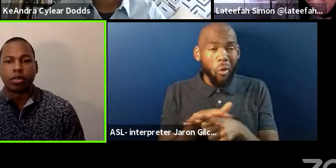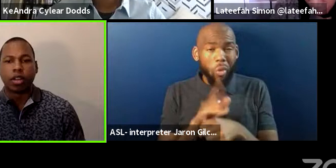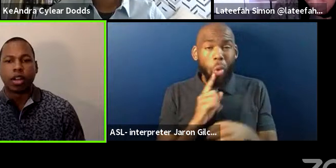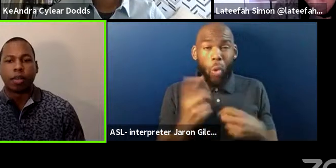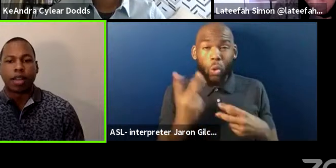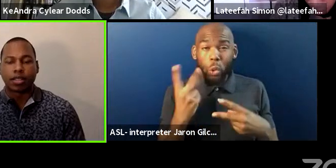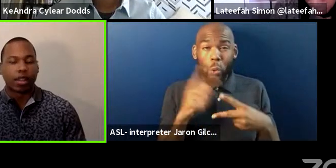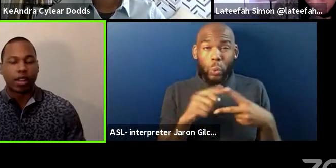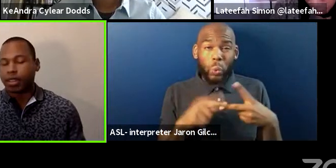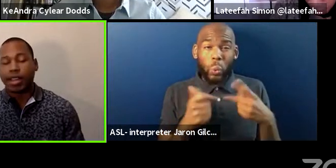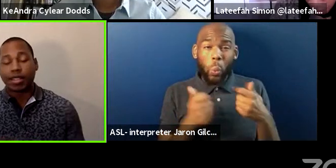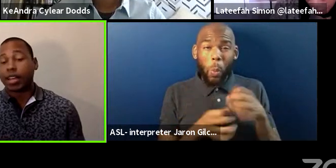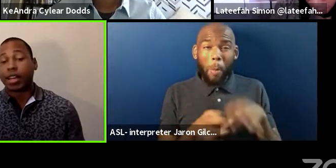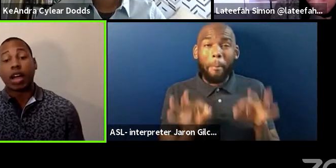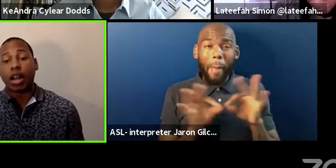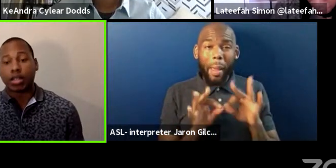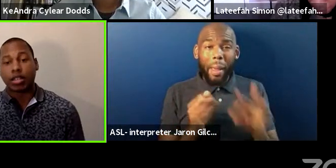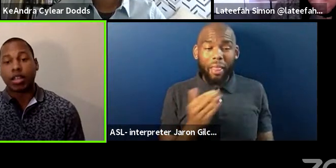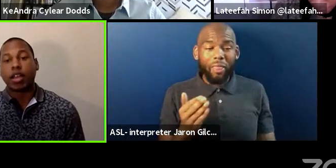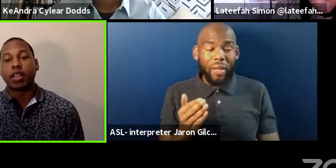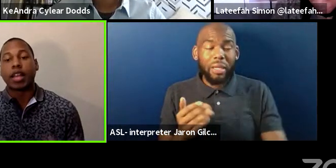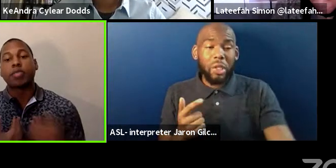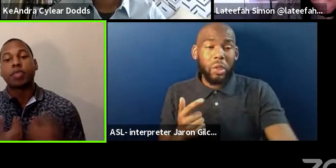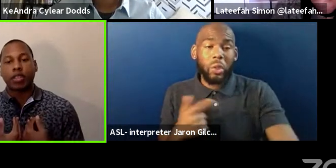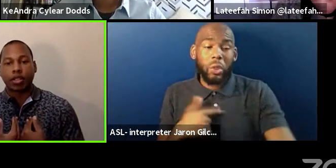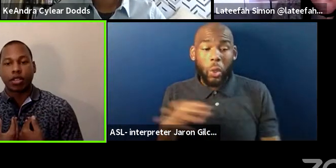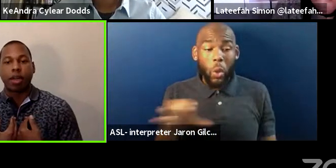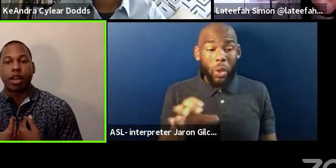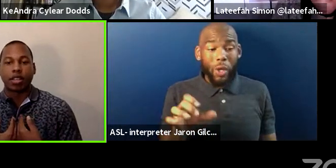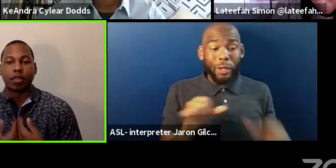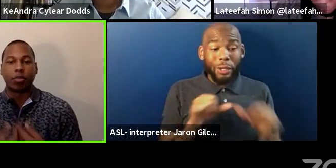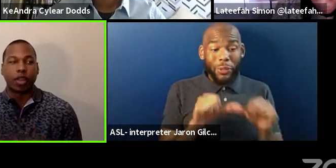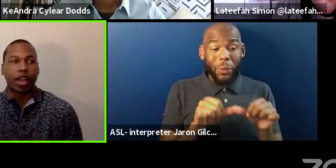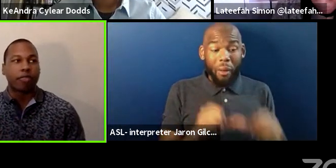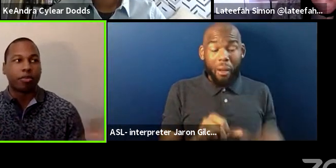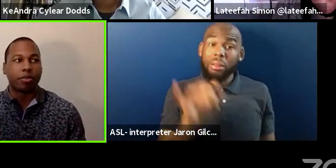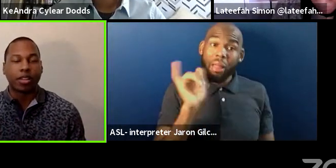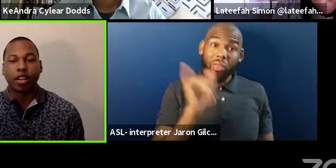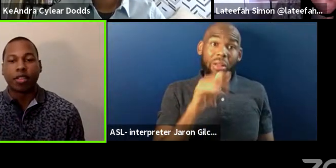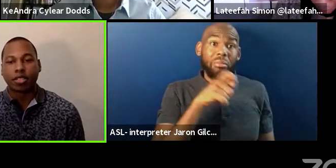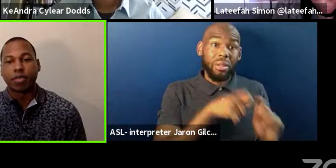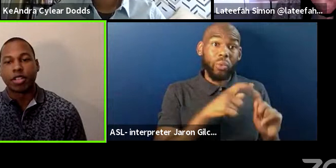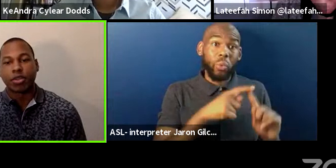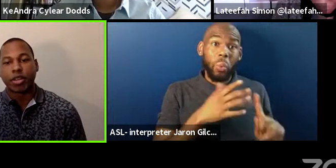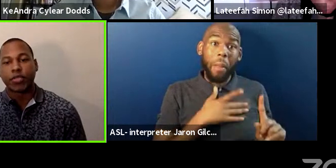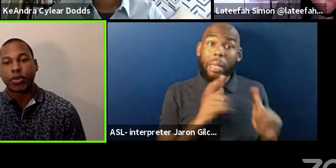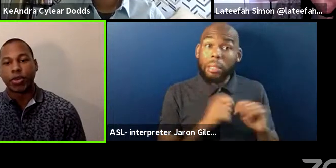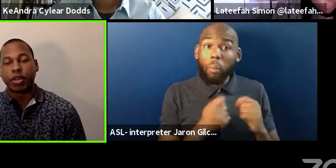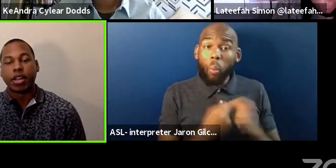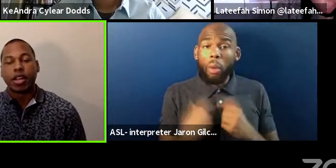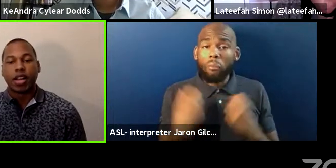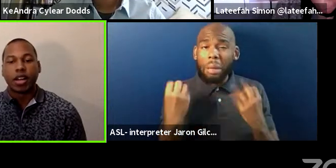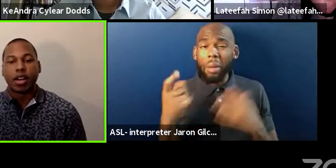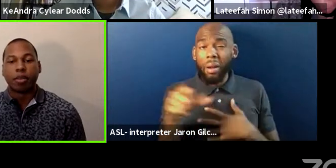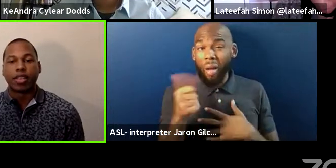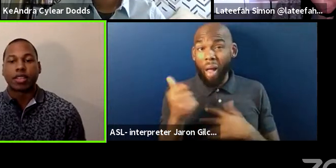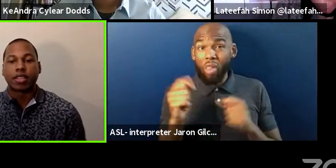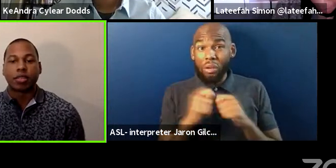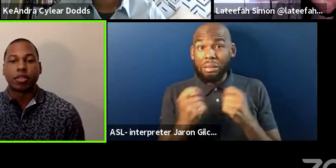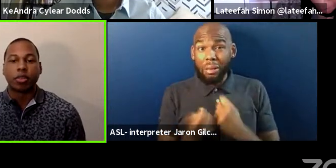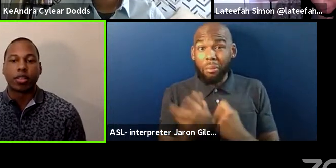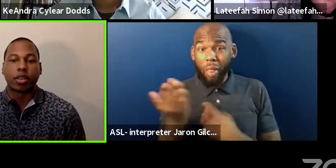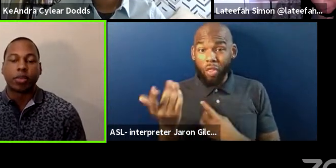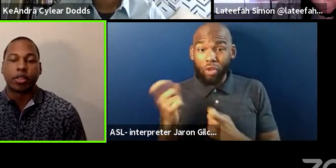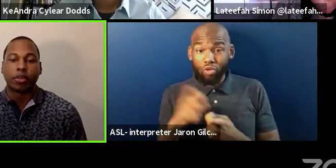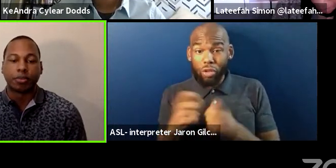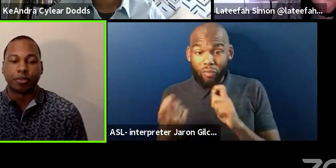we do as a constant, and that's specific to my team. We have many other teams that Transform, but that's some